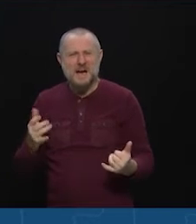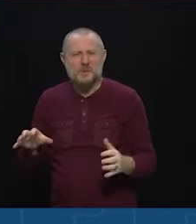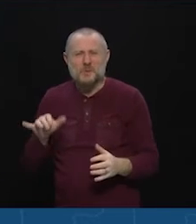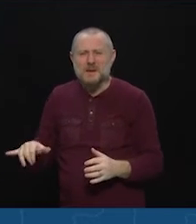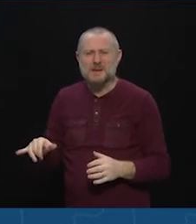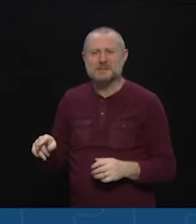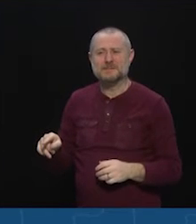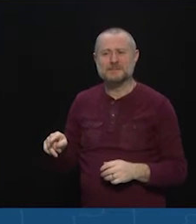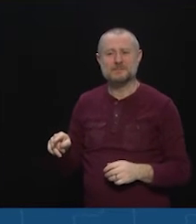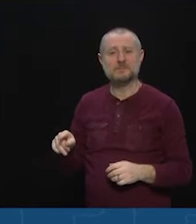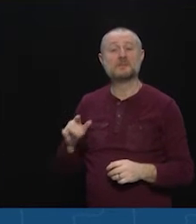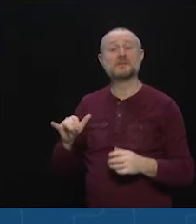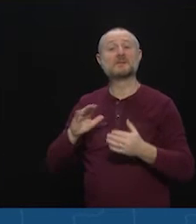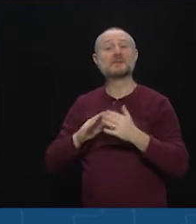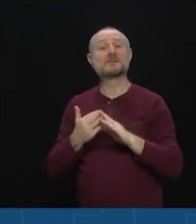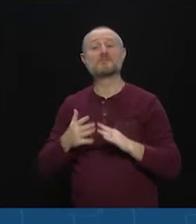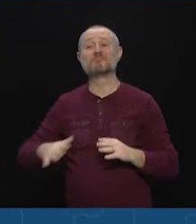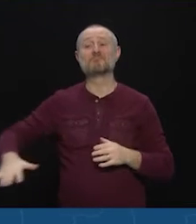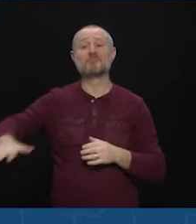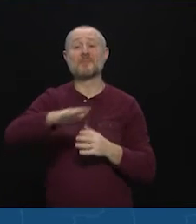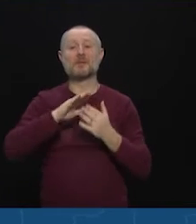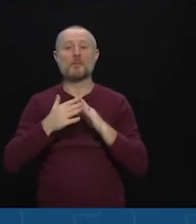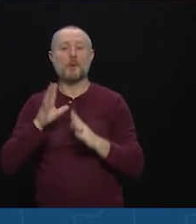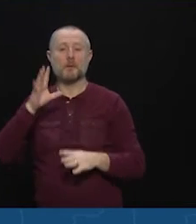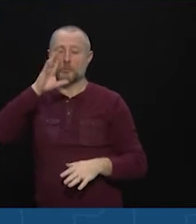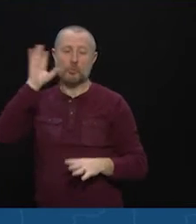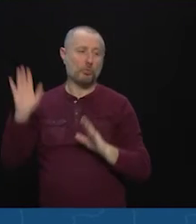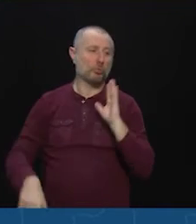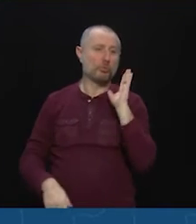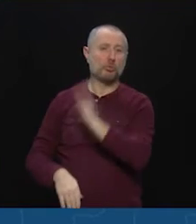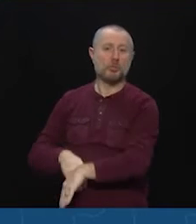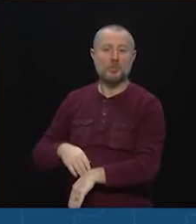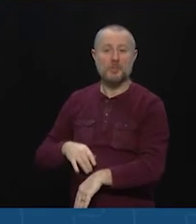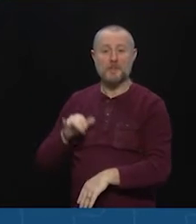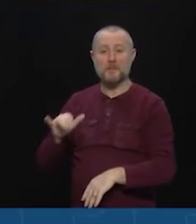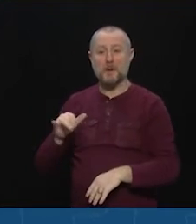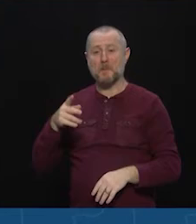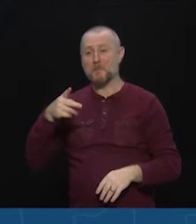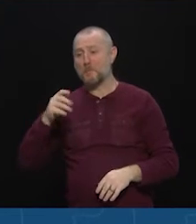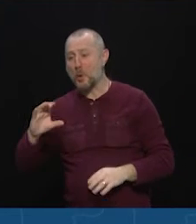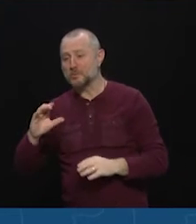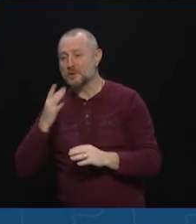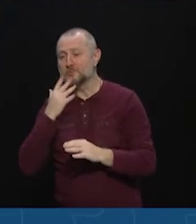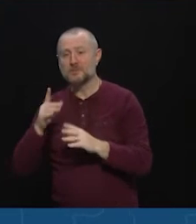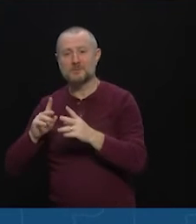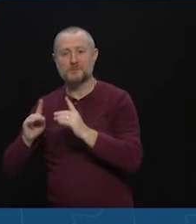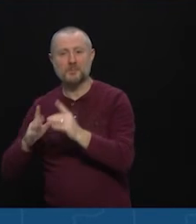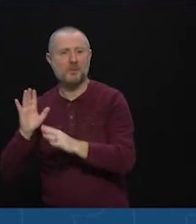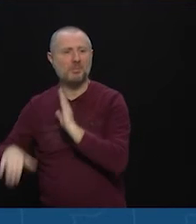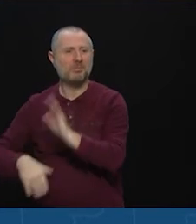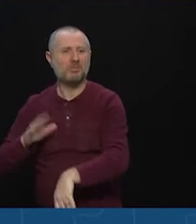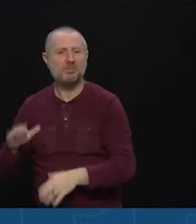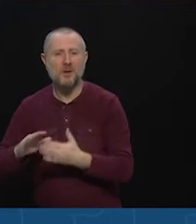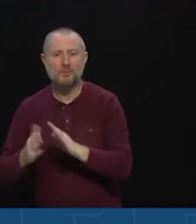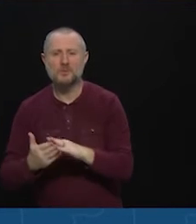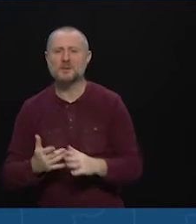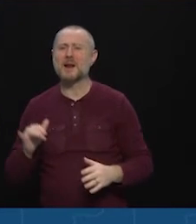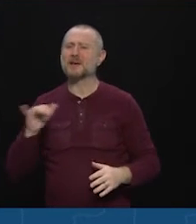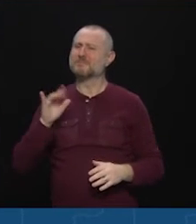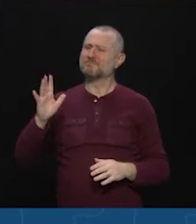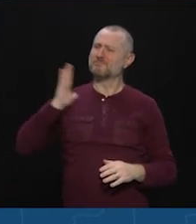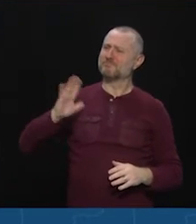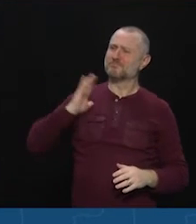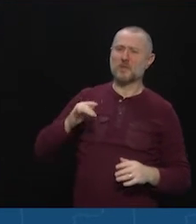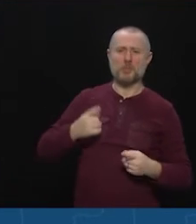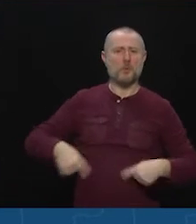urban communities, communities of color, and I do believe that they thought that they didn't have the political clout to stop something. So there was very